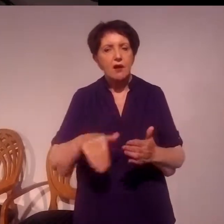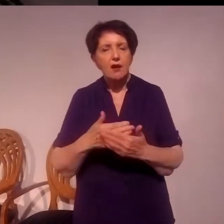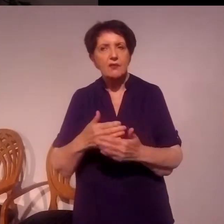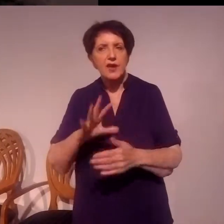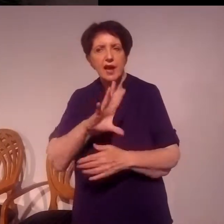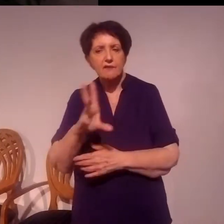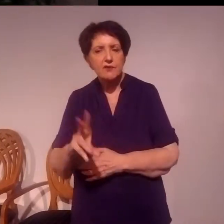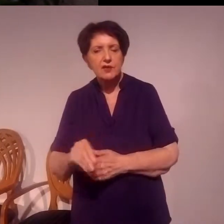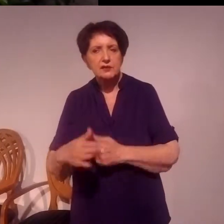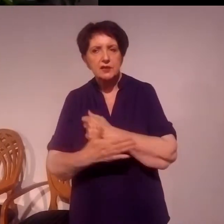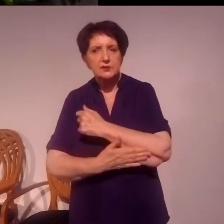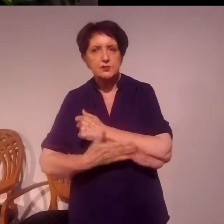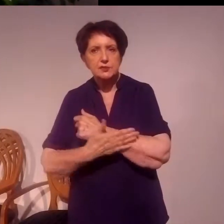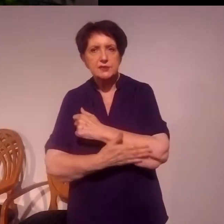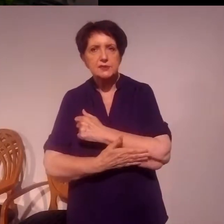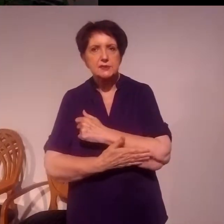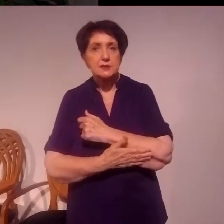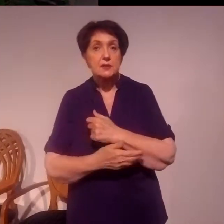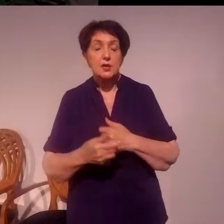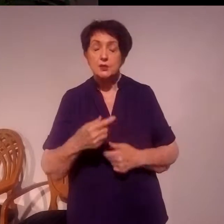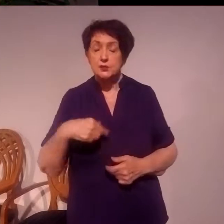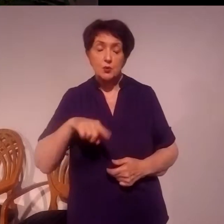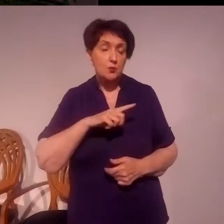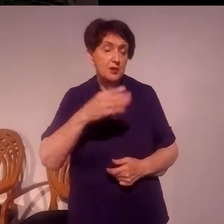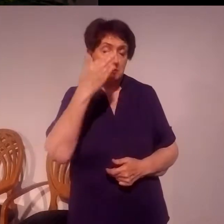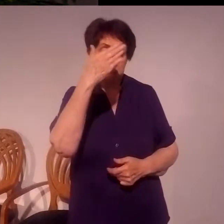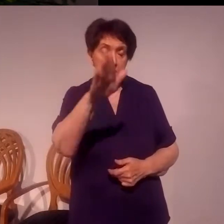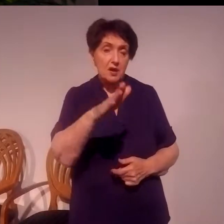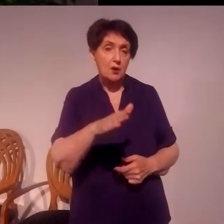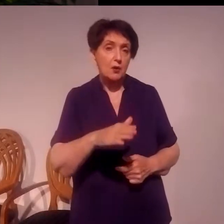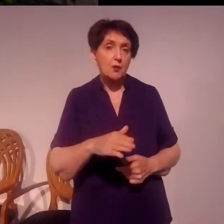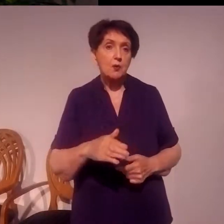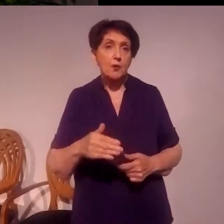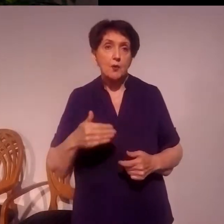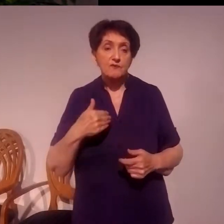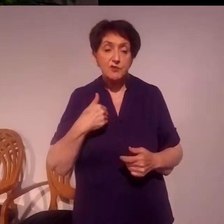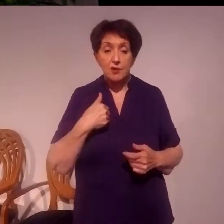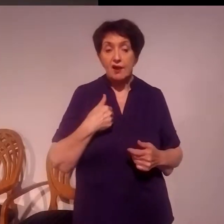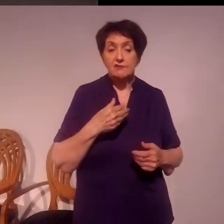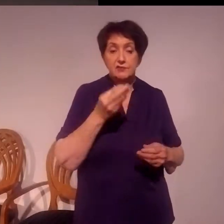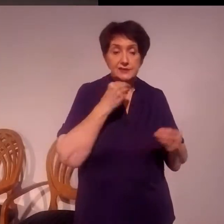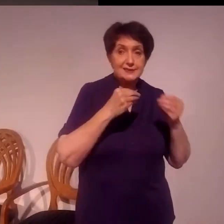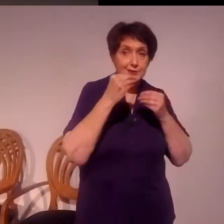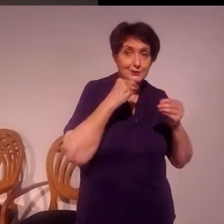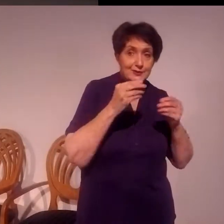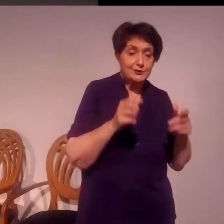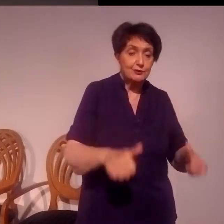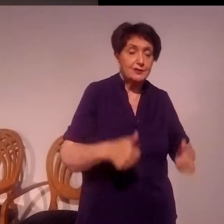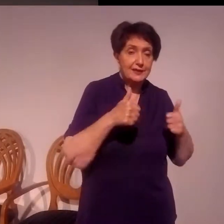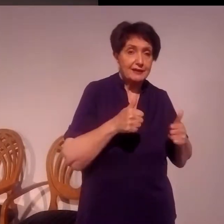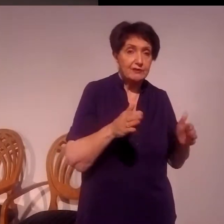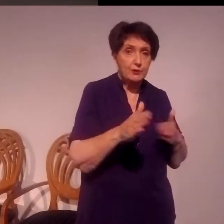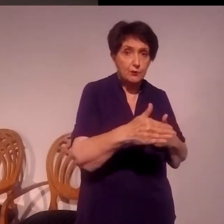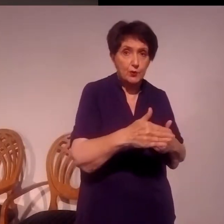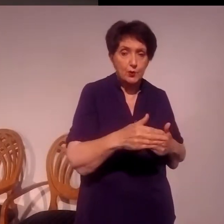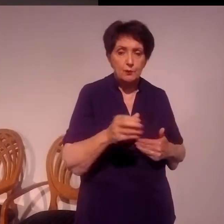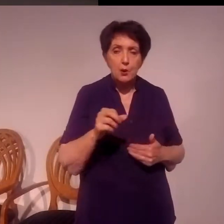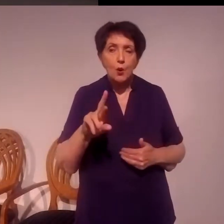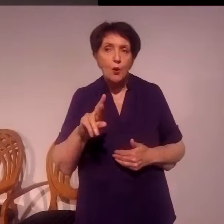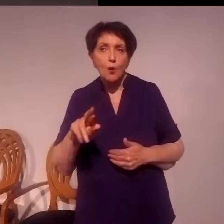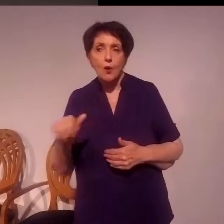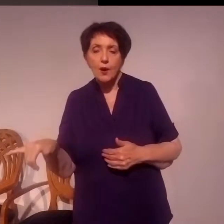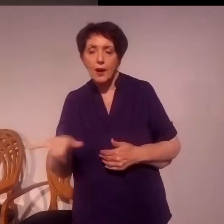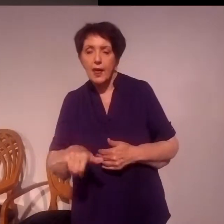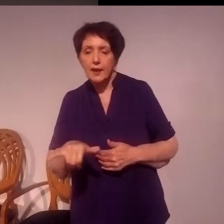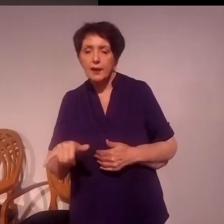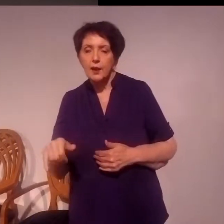countries. So we don't know when we have a potluck in our living room, or like Louise Hay